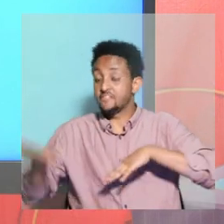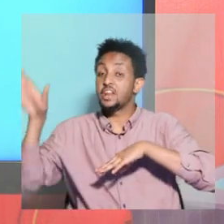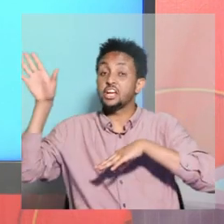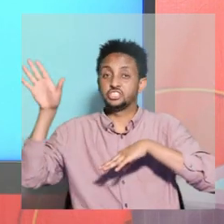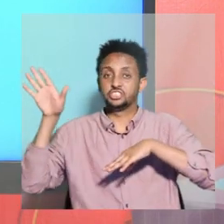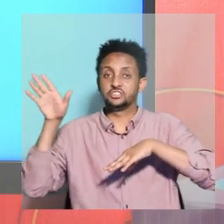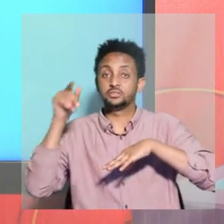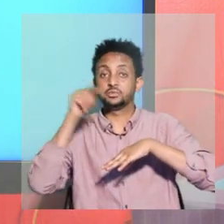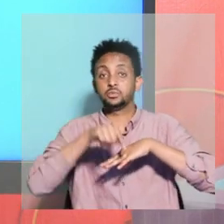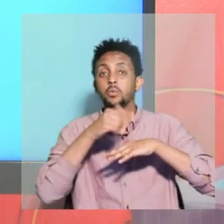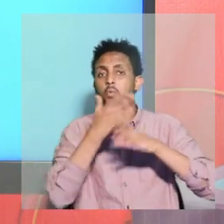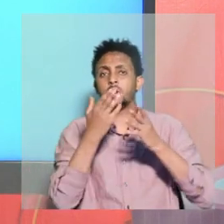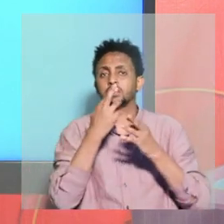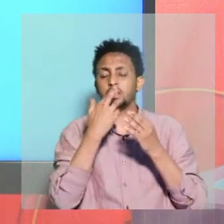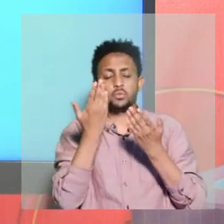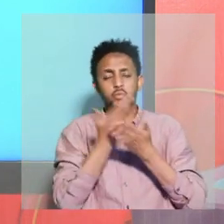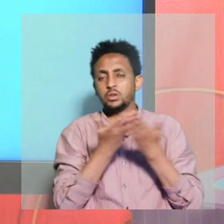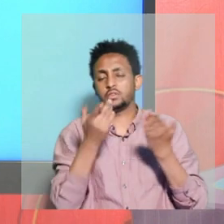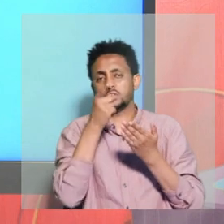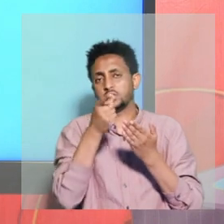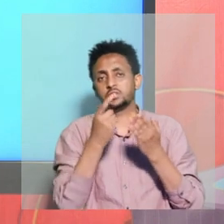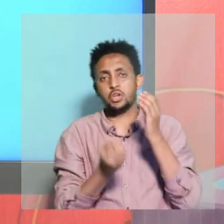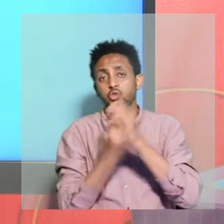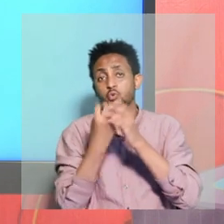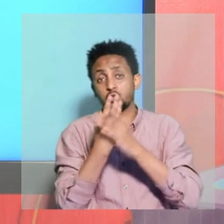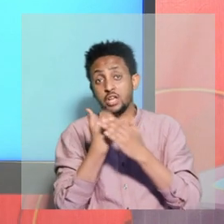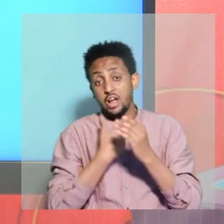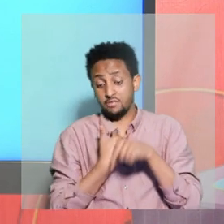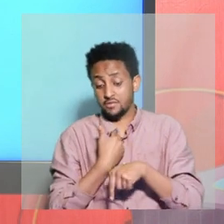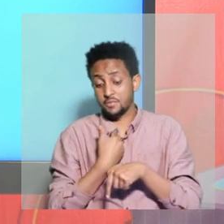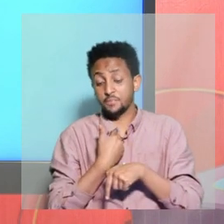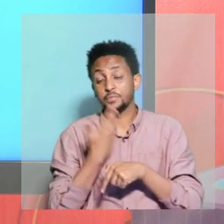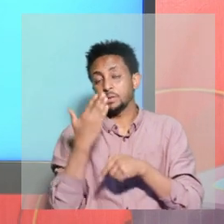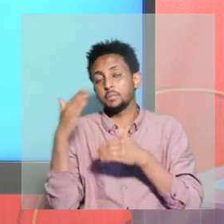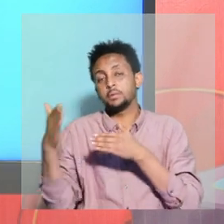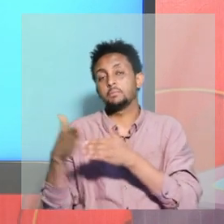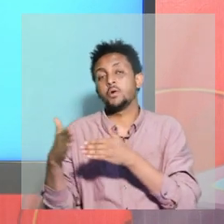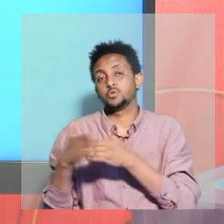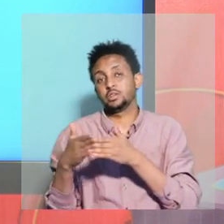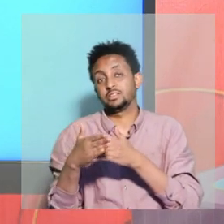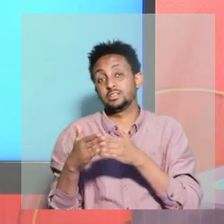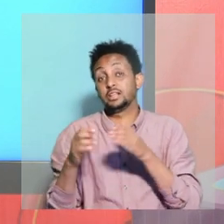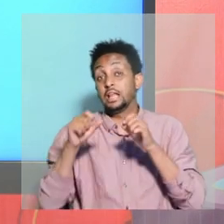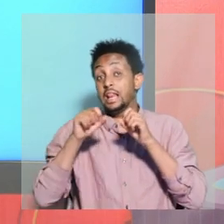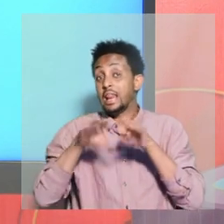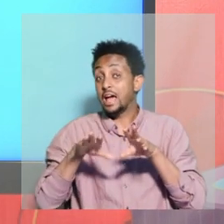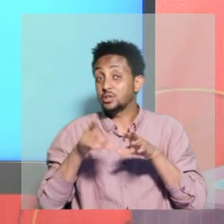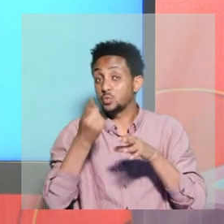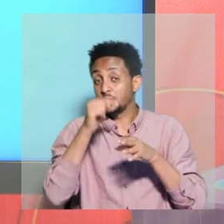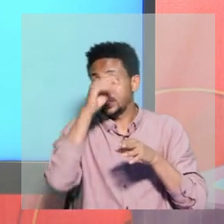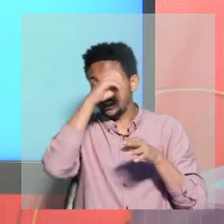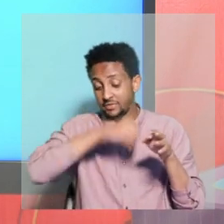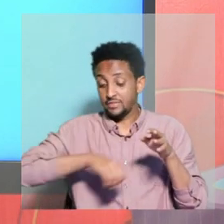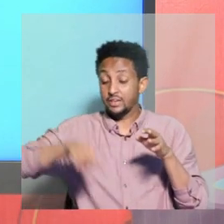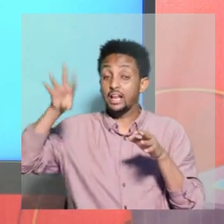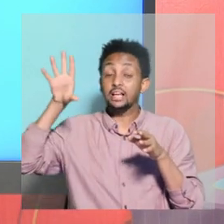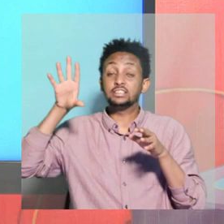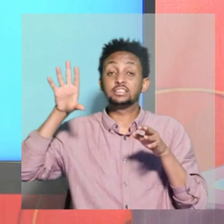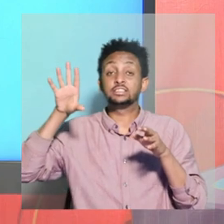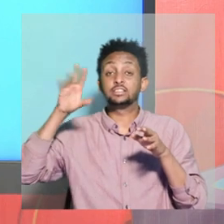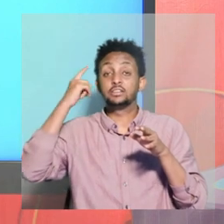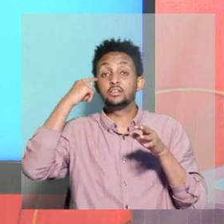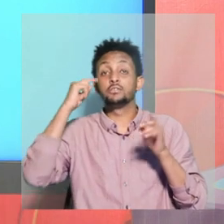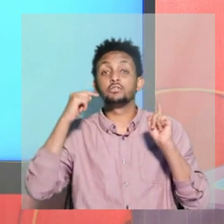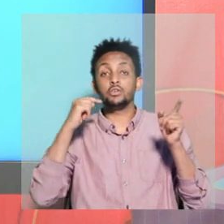So whatever, there is a source and there is a boundary. The light which is reflected, which is rebounds from